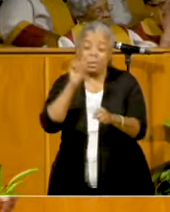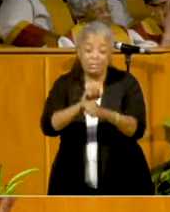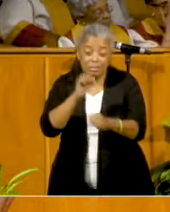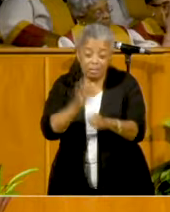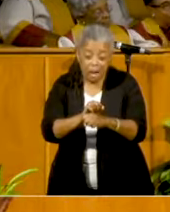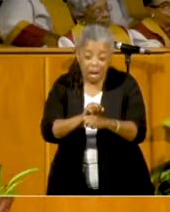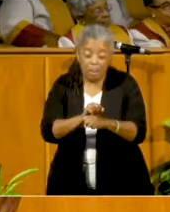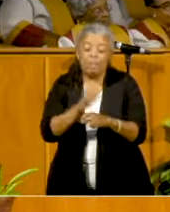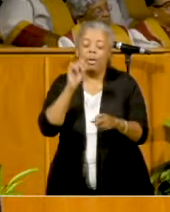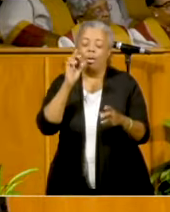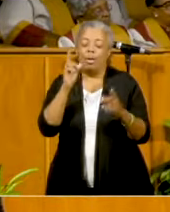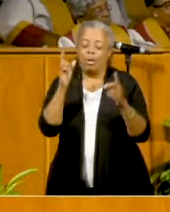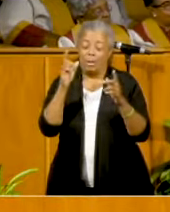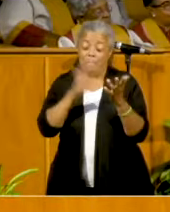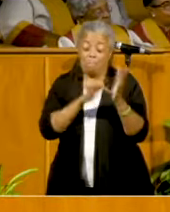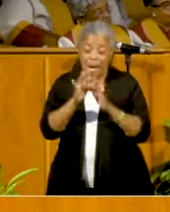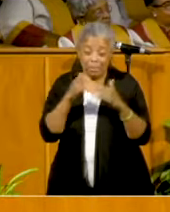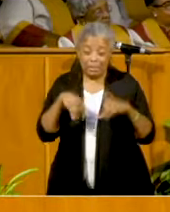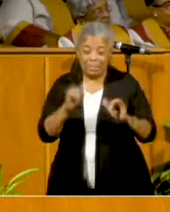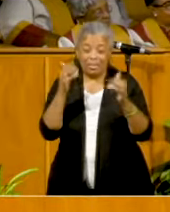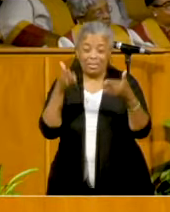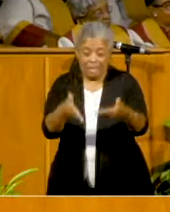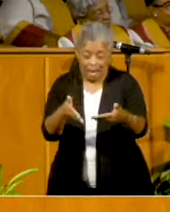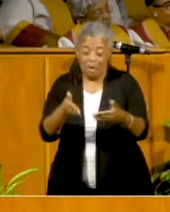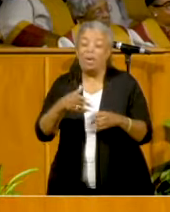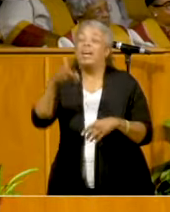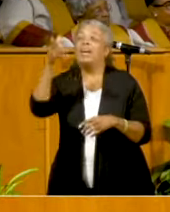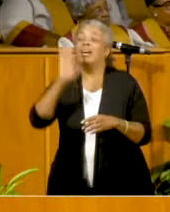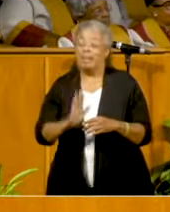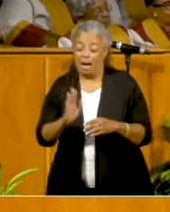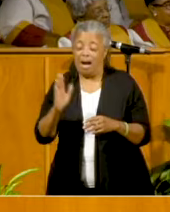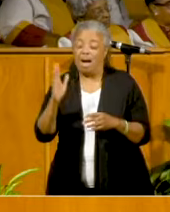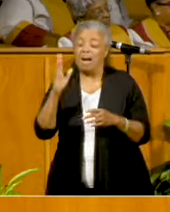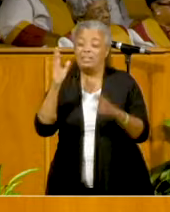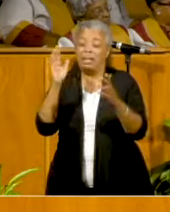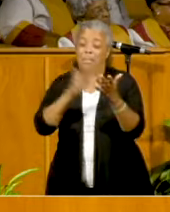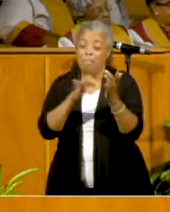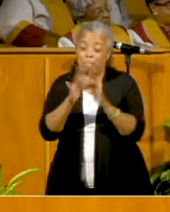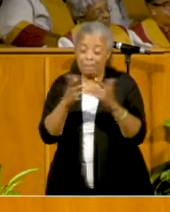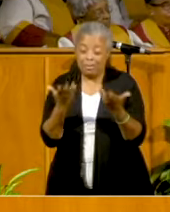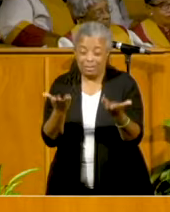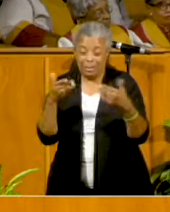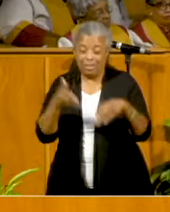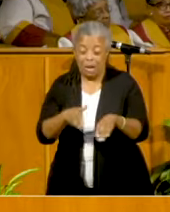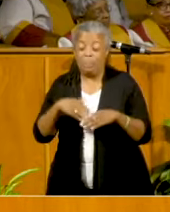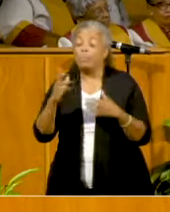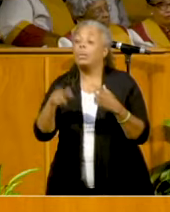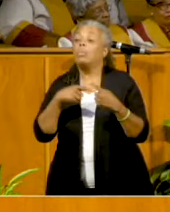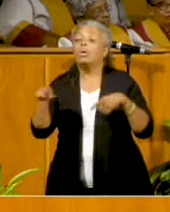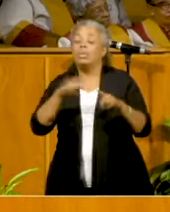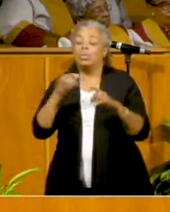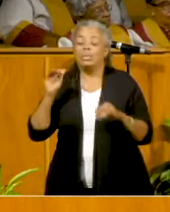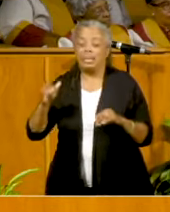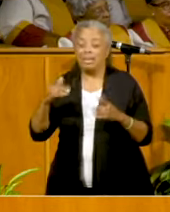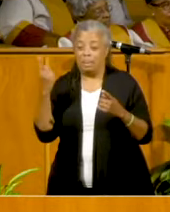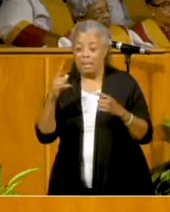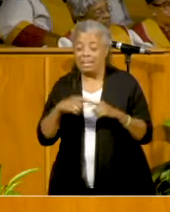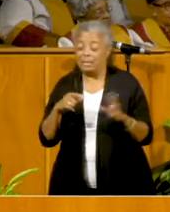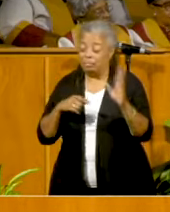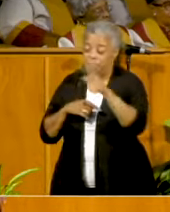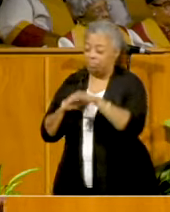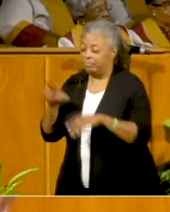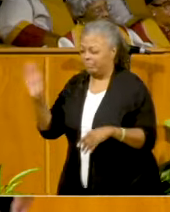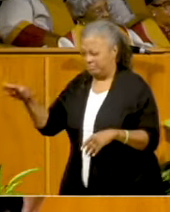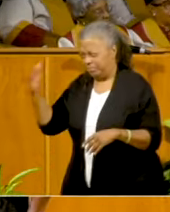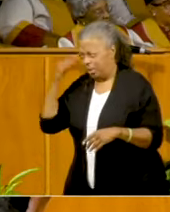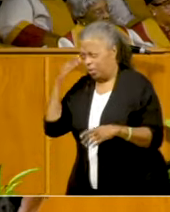the word is still at work. God's word is always still at work. As a matter of fact, would you know somebody and tell